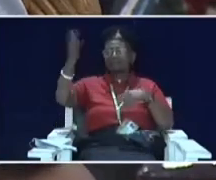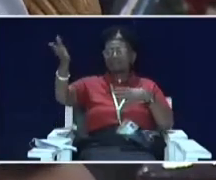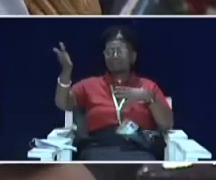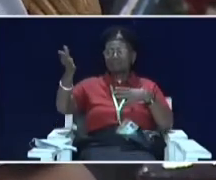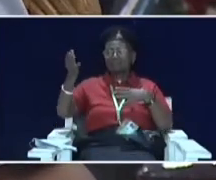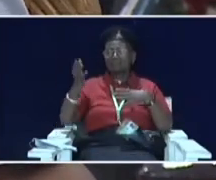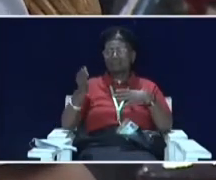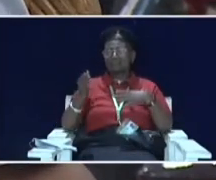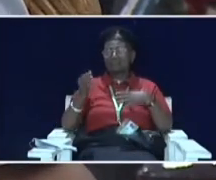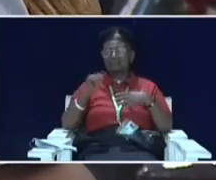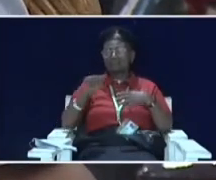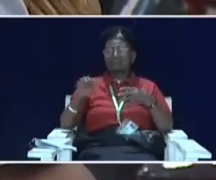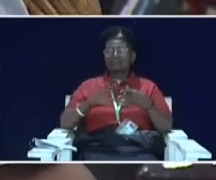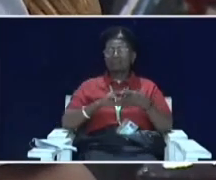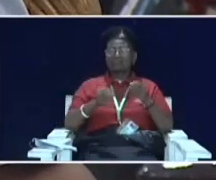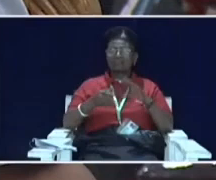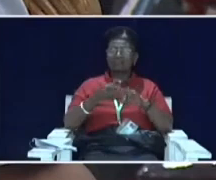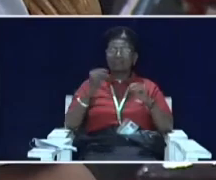there a story.